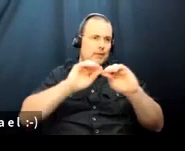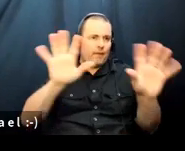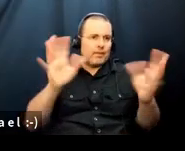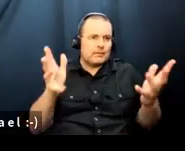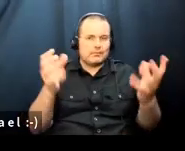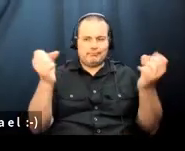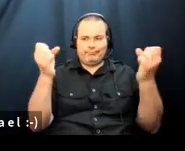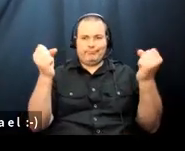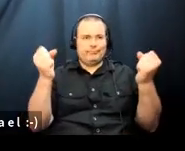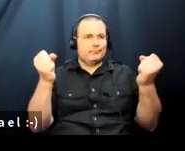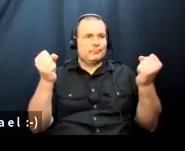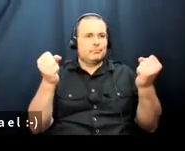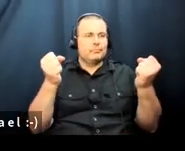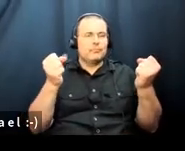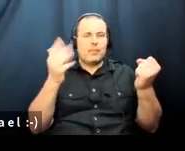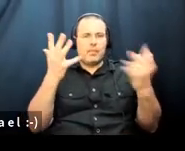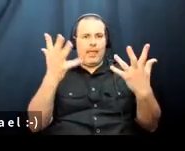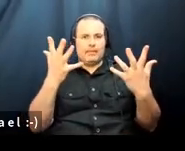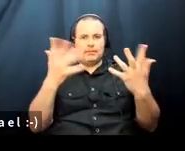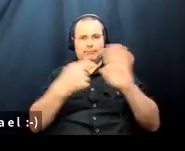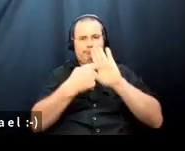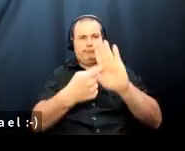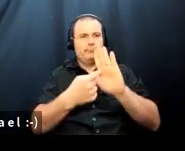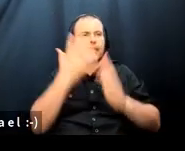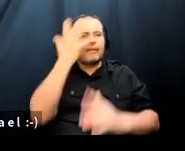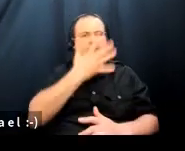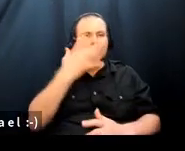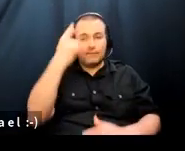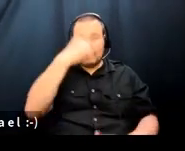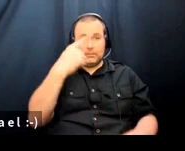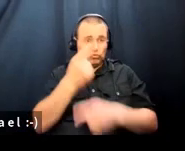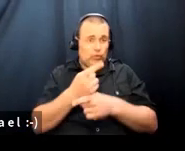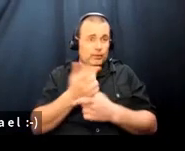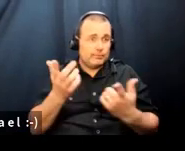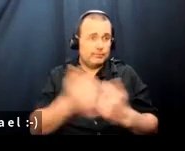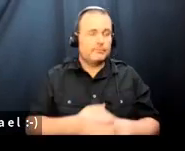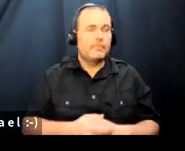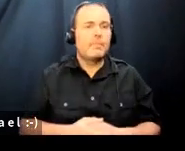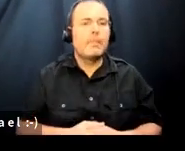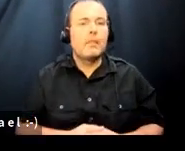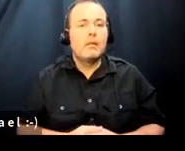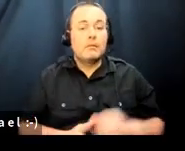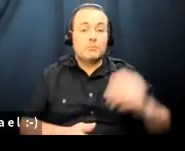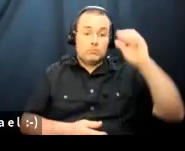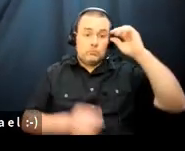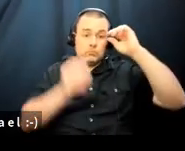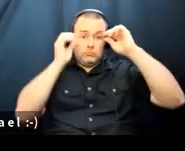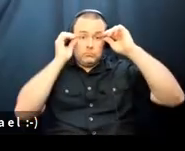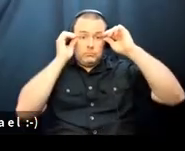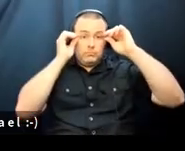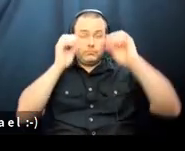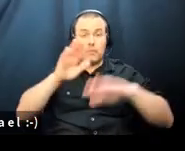in ASL, the markers are all in the face, right? So what happens when you're on a